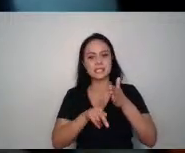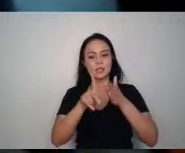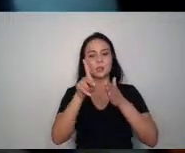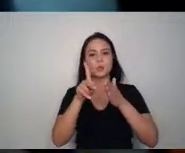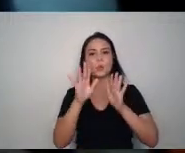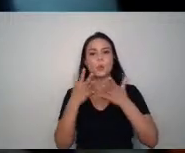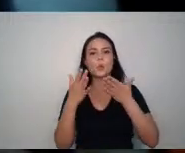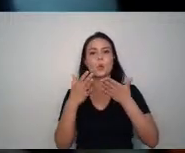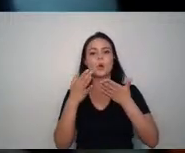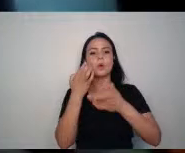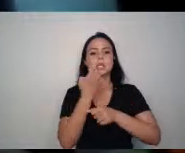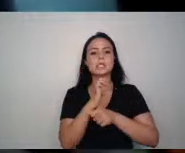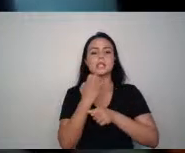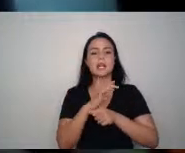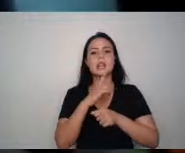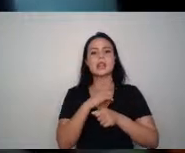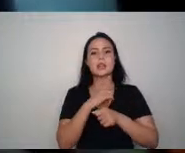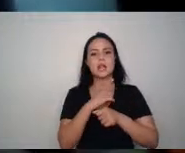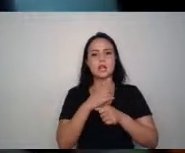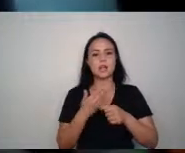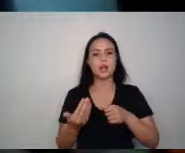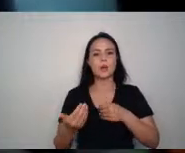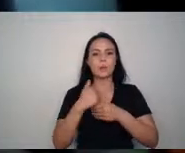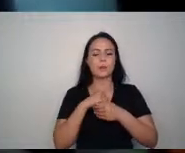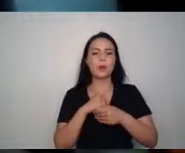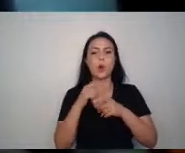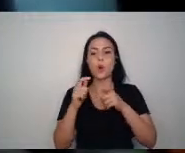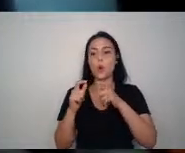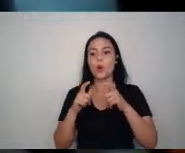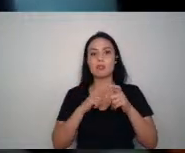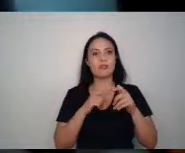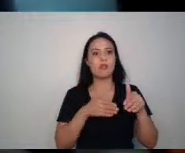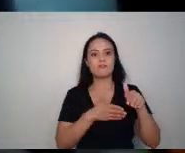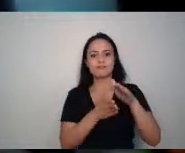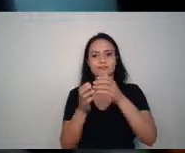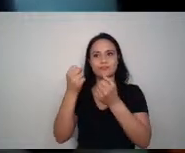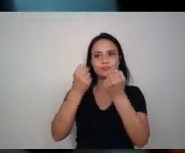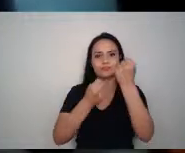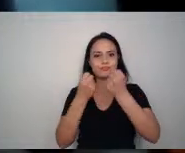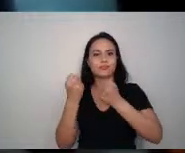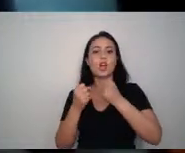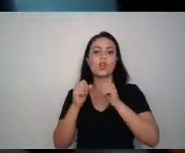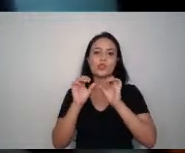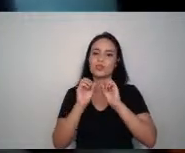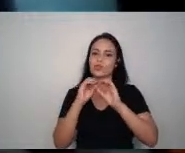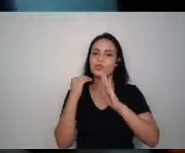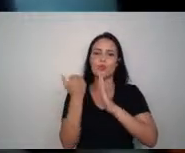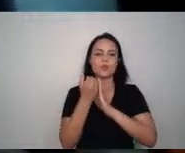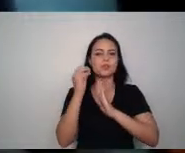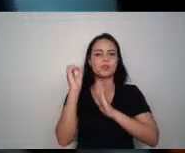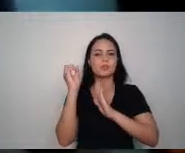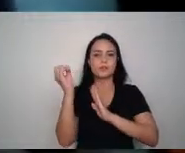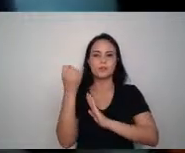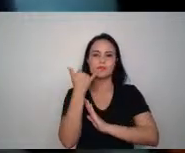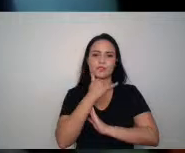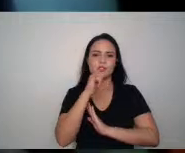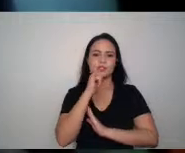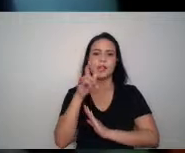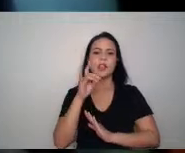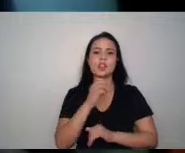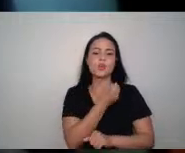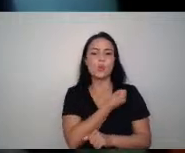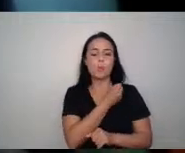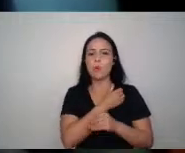is the place, where it's the route that you have to take and where you should go to. So all of these alerts, they